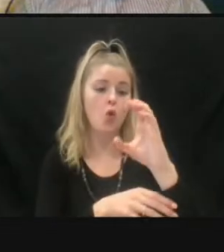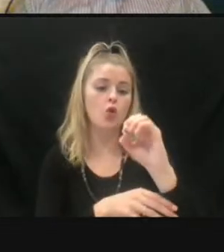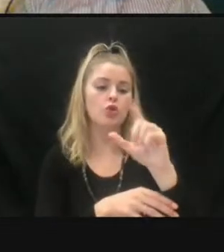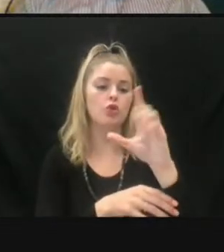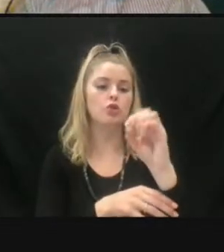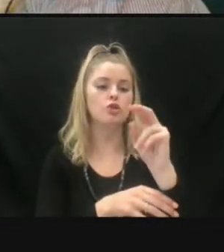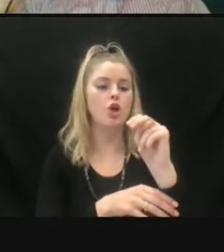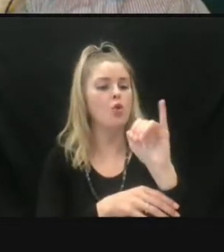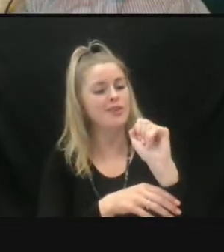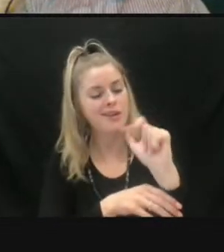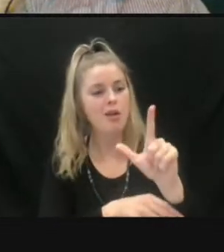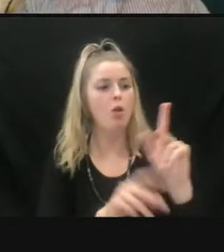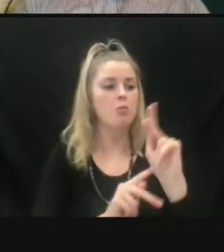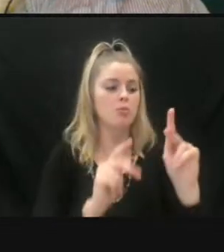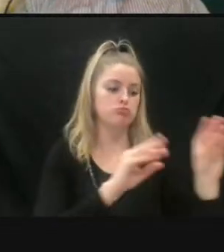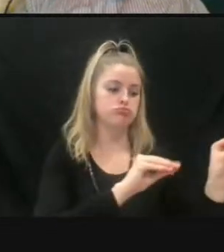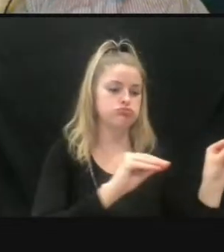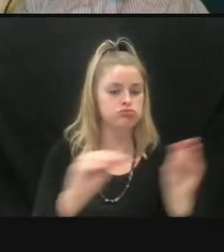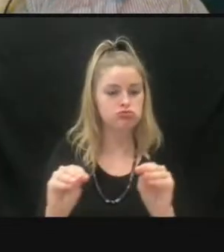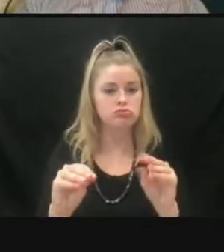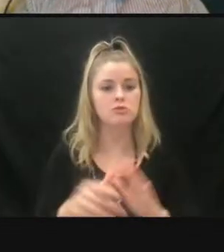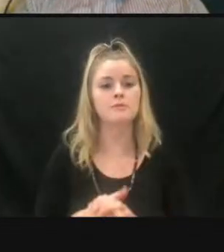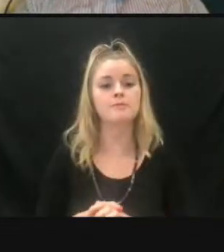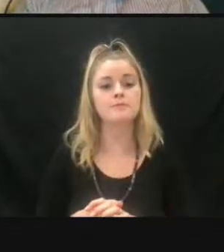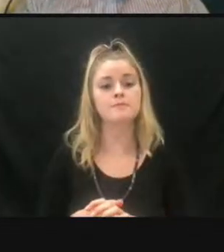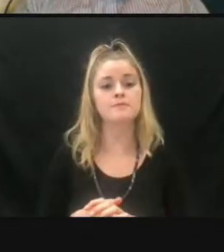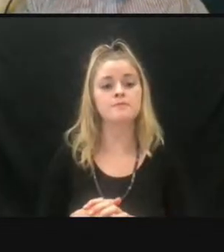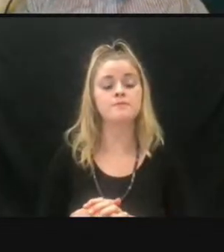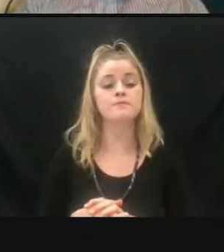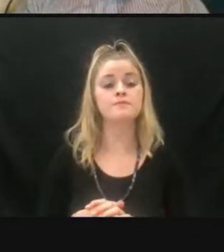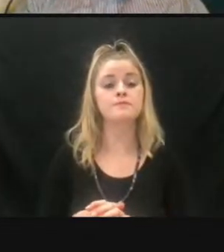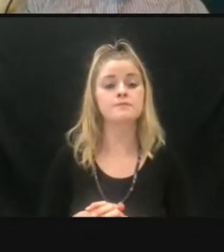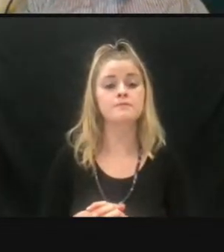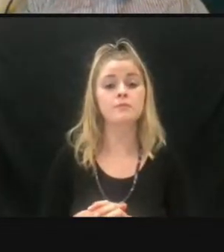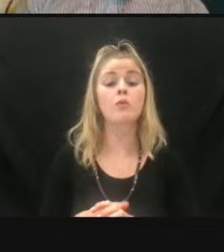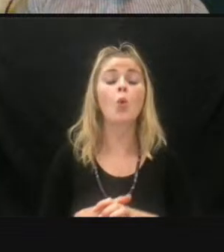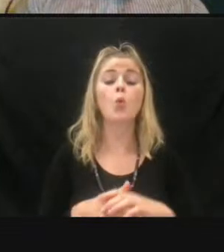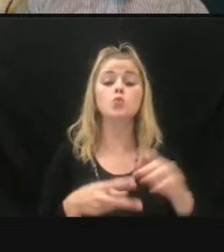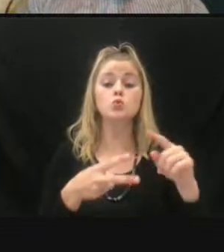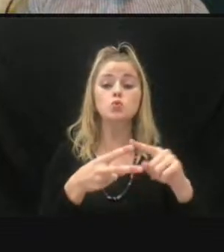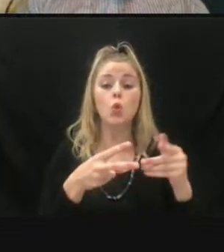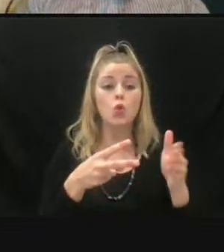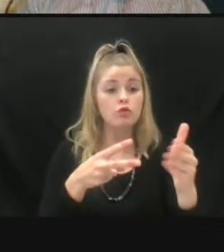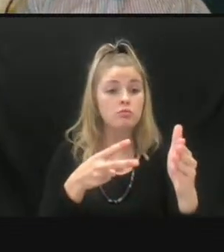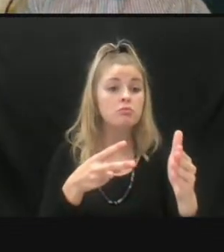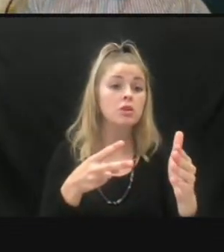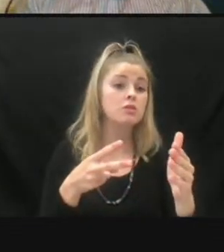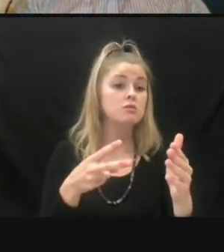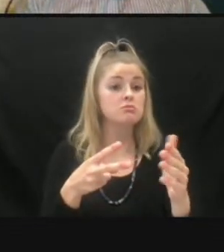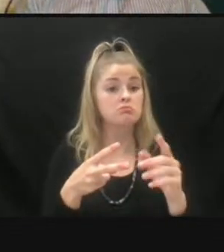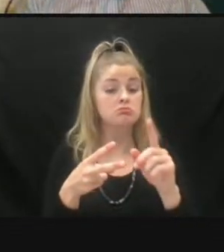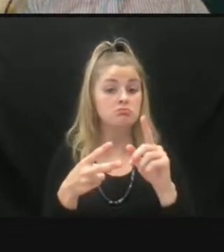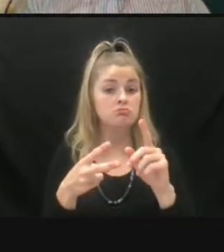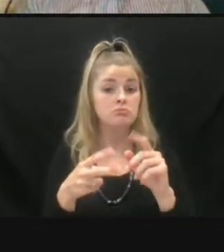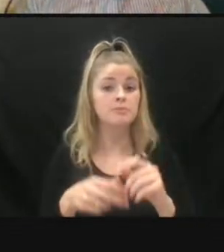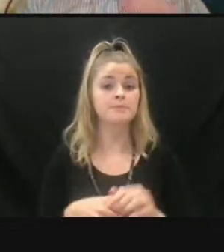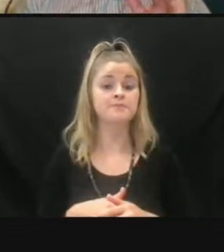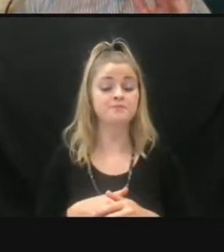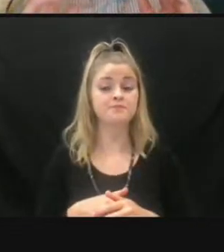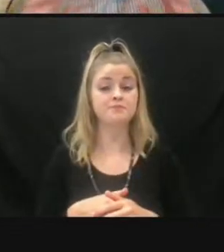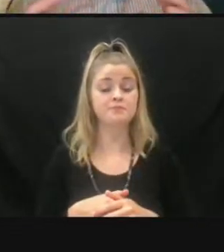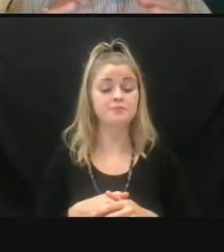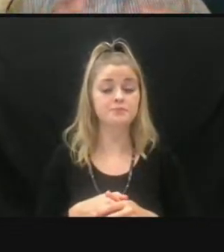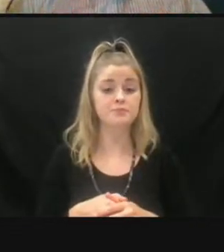century and the 20th century, shad became a seasonal delicacy in many parts of the mid-Atlantic. And the